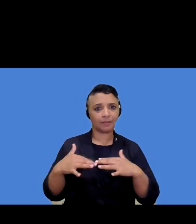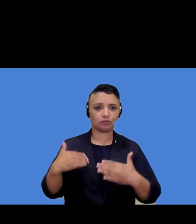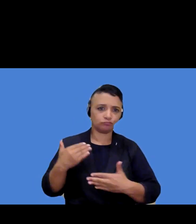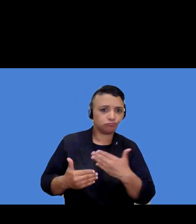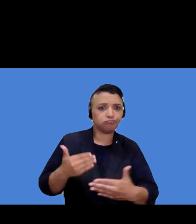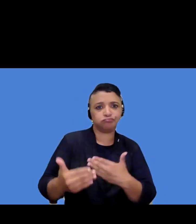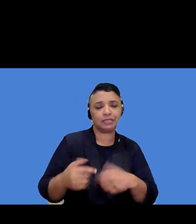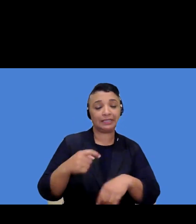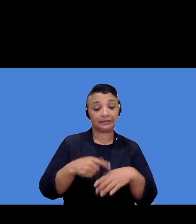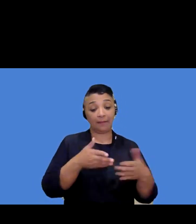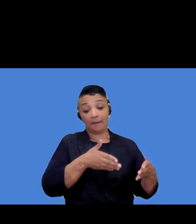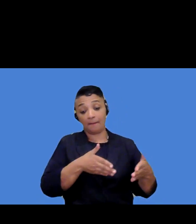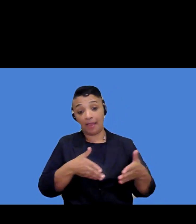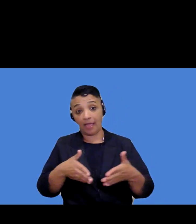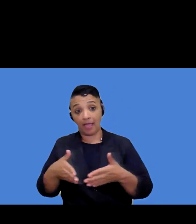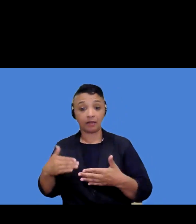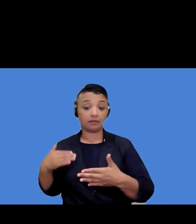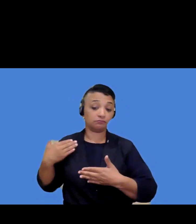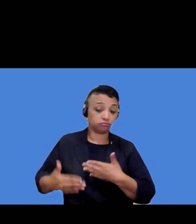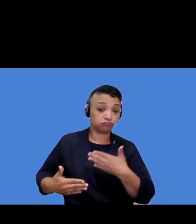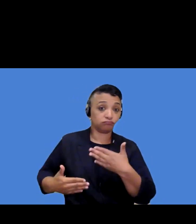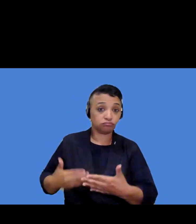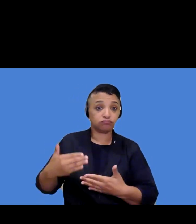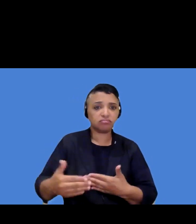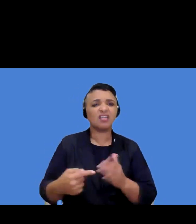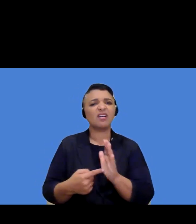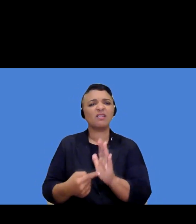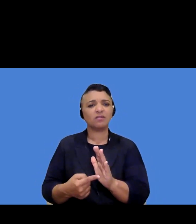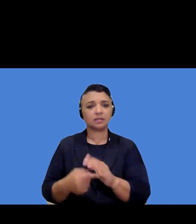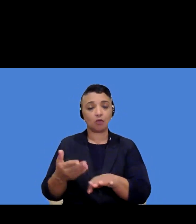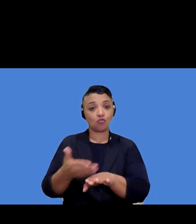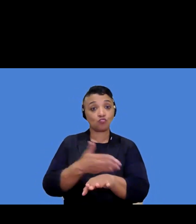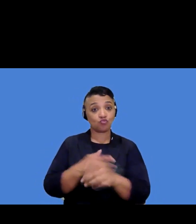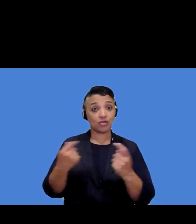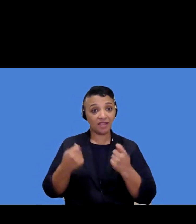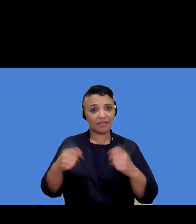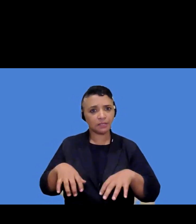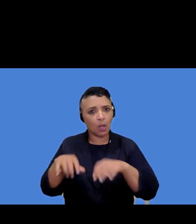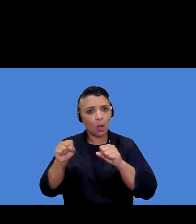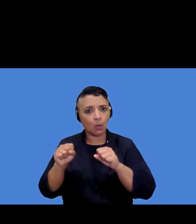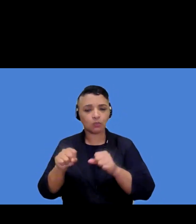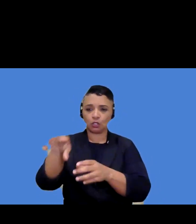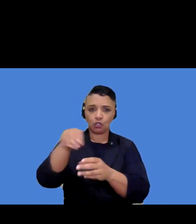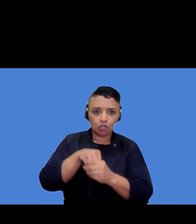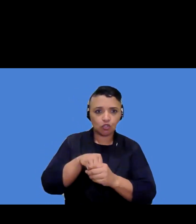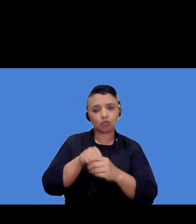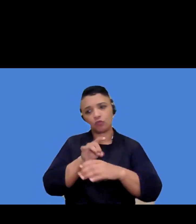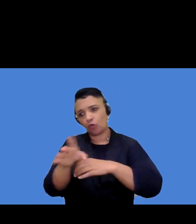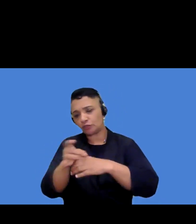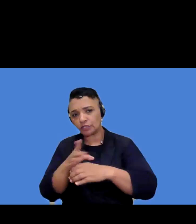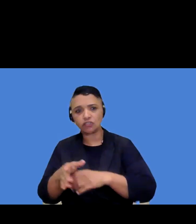very planning stages, such as hosting pre-events, participating in consultations,